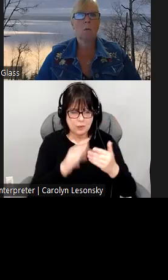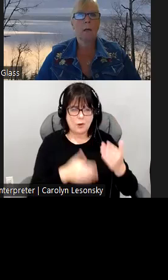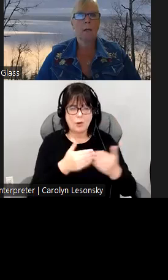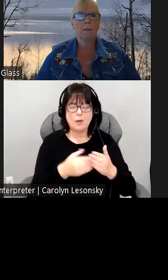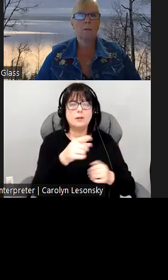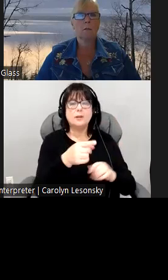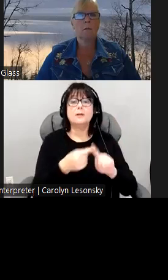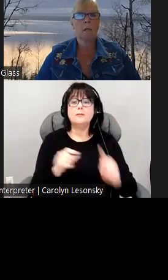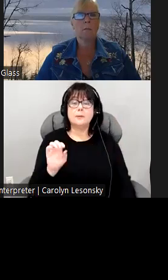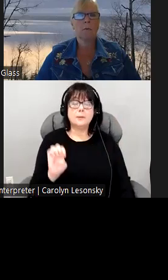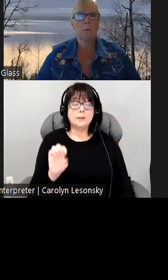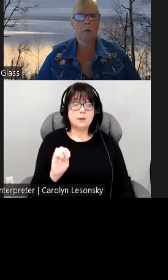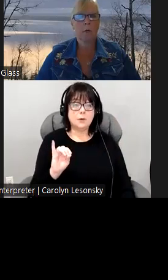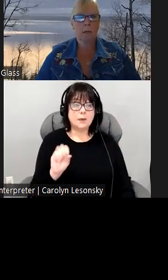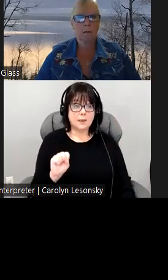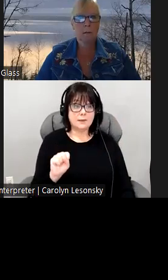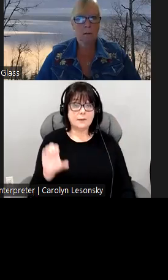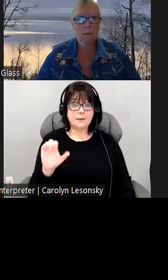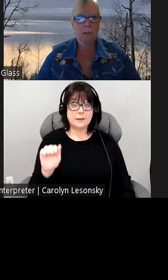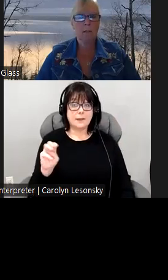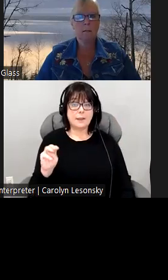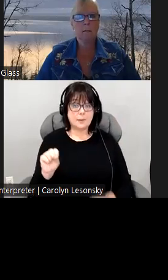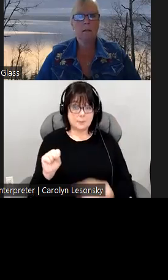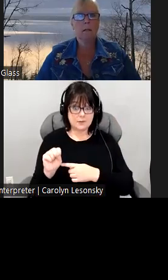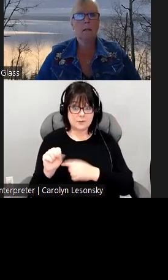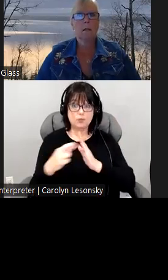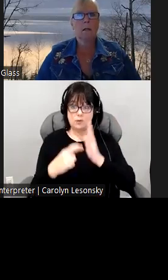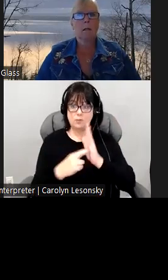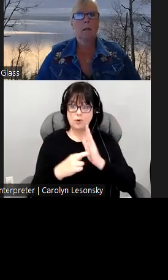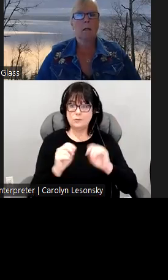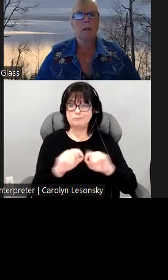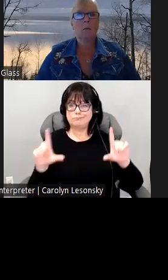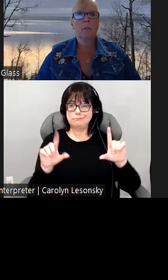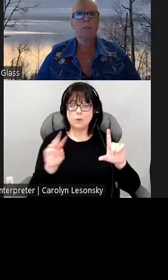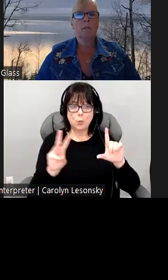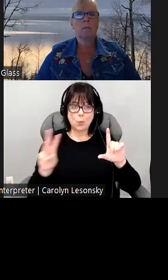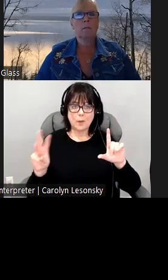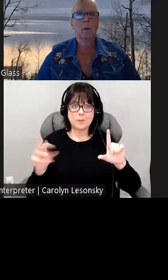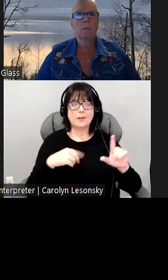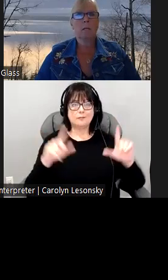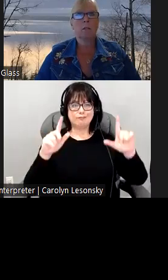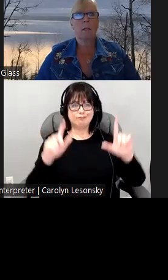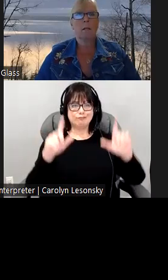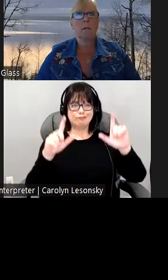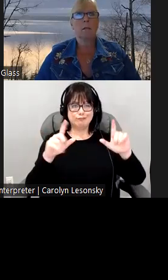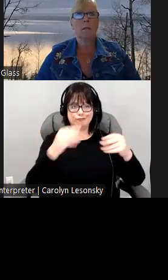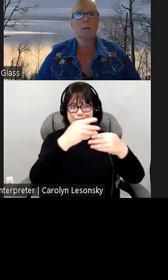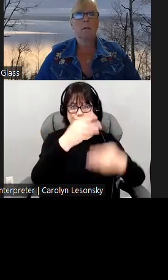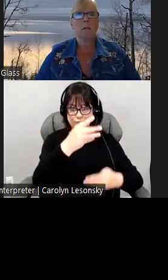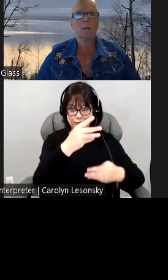the EOIS-CaMS reporting site. I would just want to mention